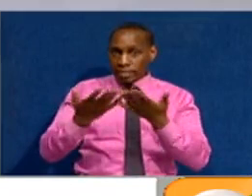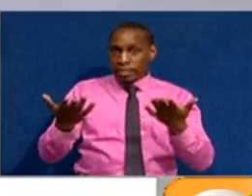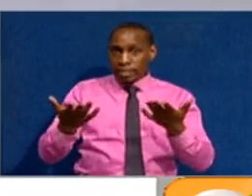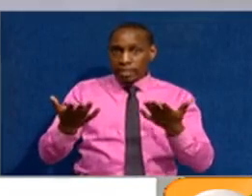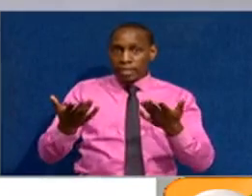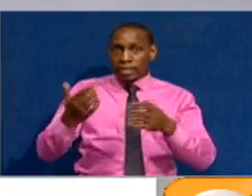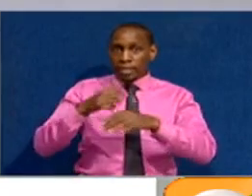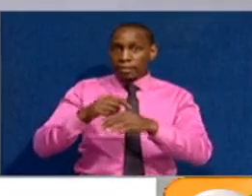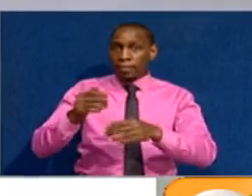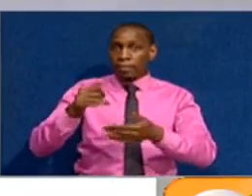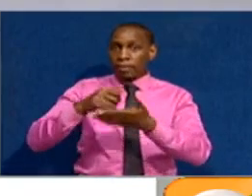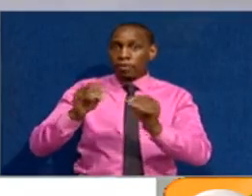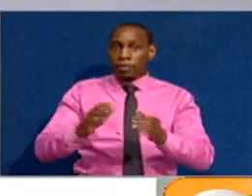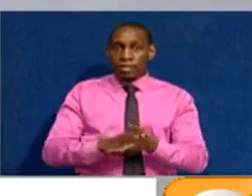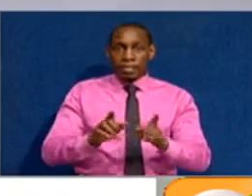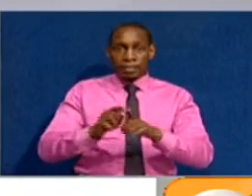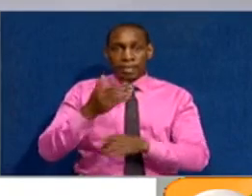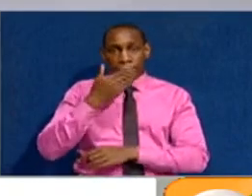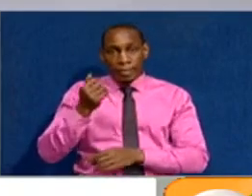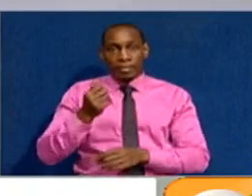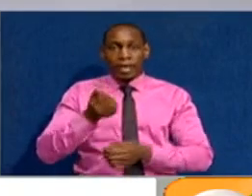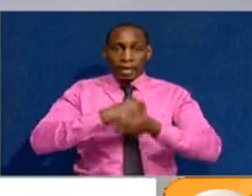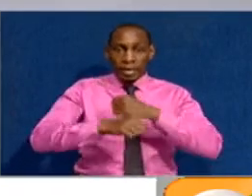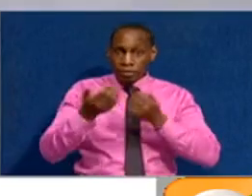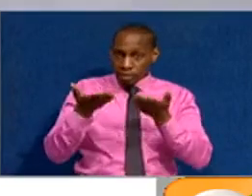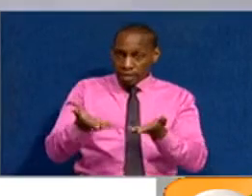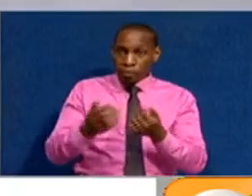by not engaging. And we better smell the coffee